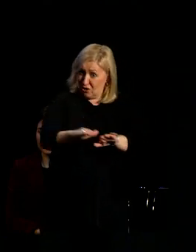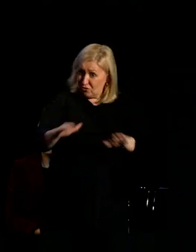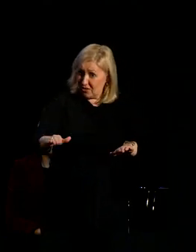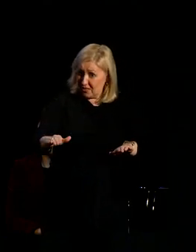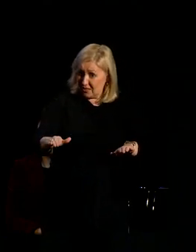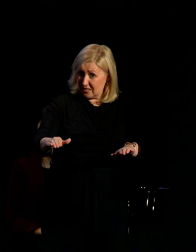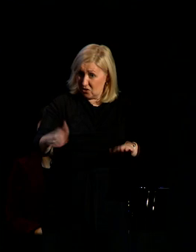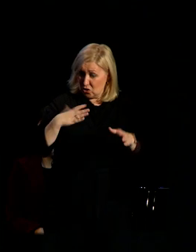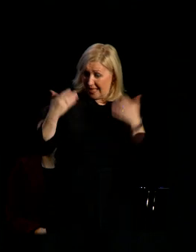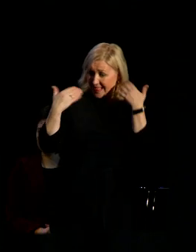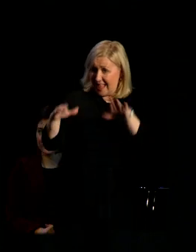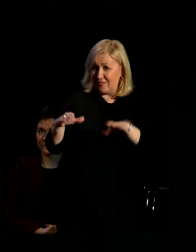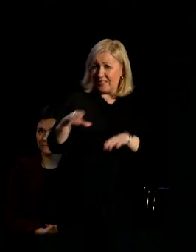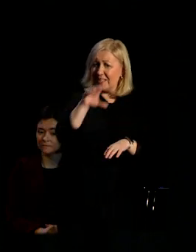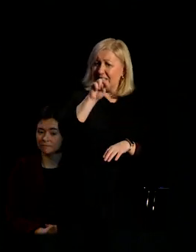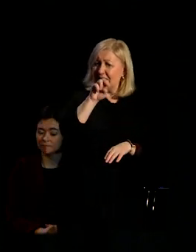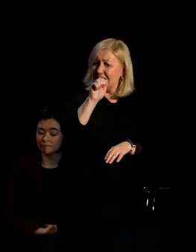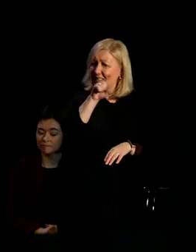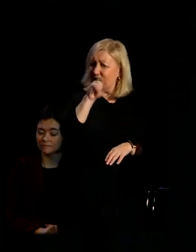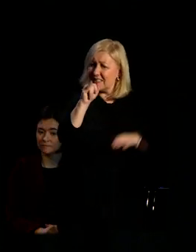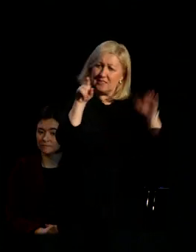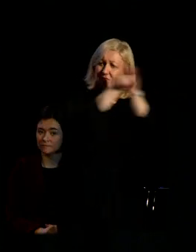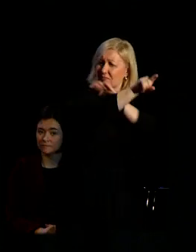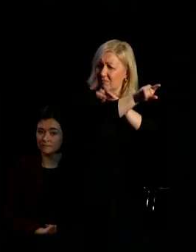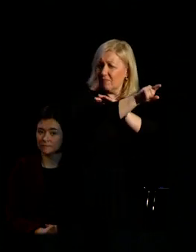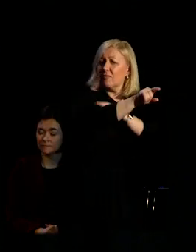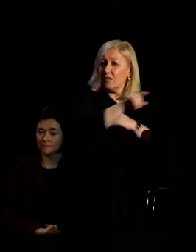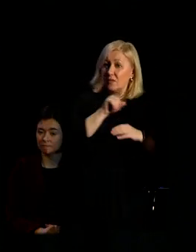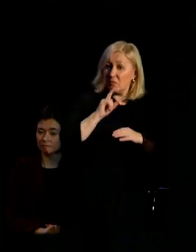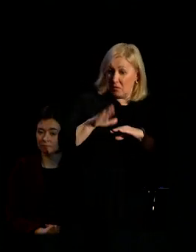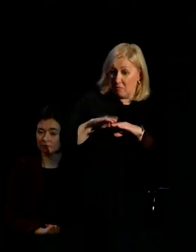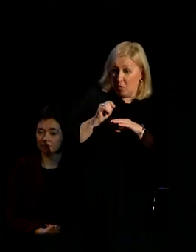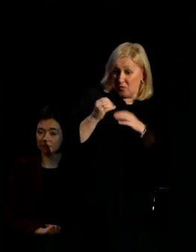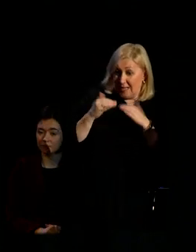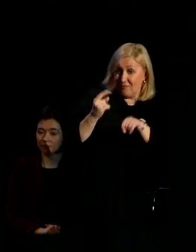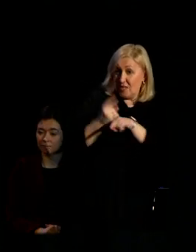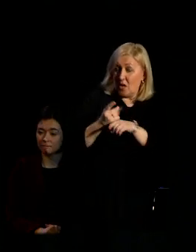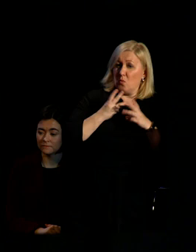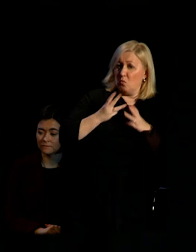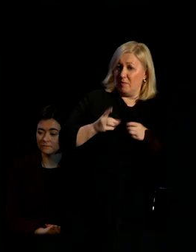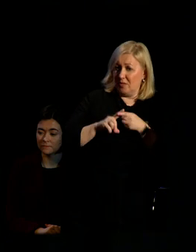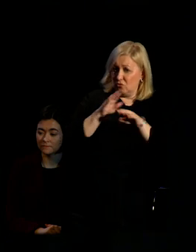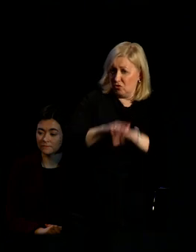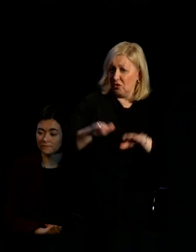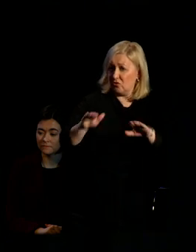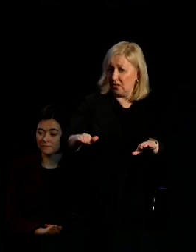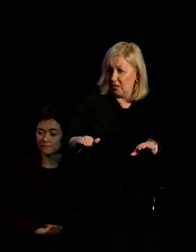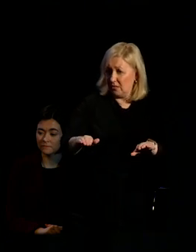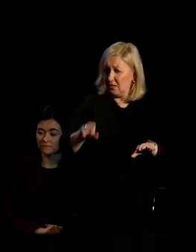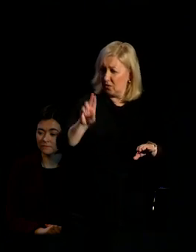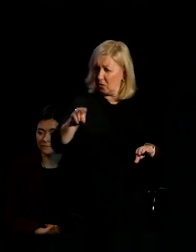of those murdered in Auschwitz were Jewish women, men, and children. Others put to death in this horrible planned